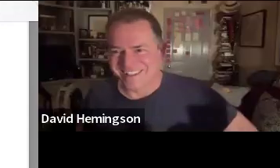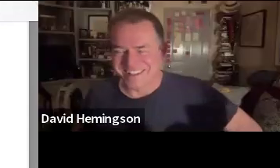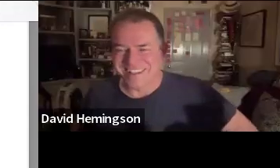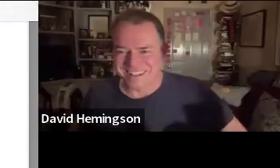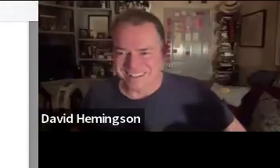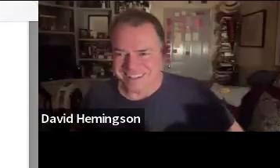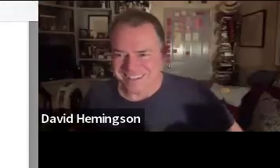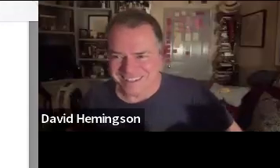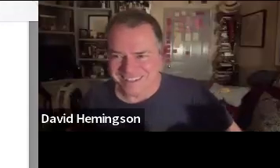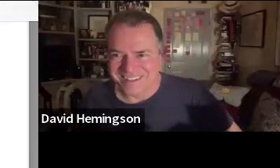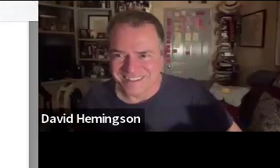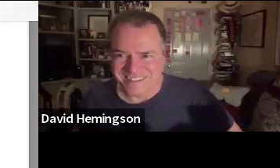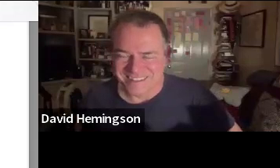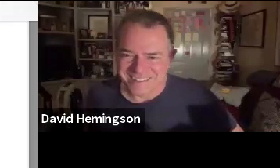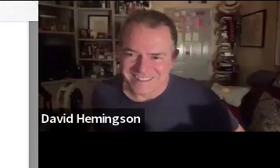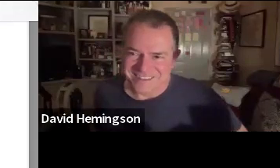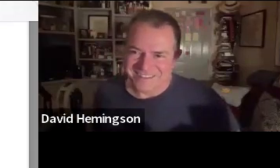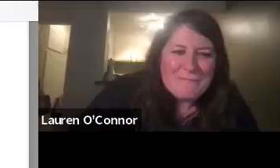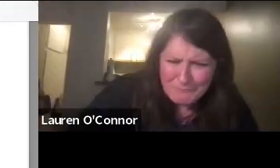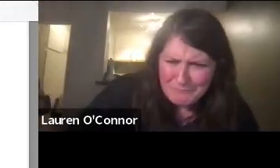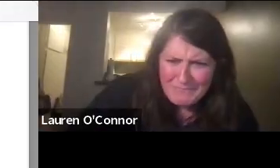Yeah. Yeah.